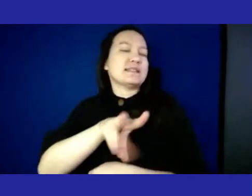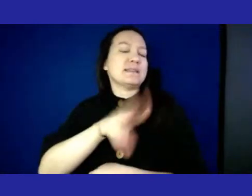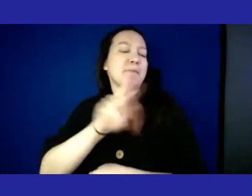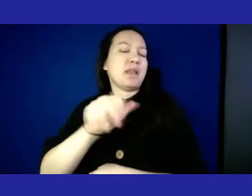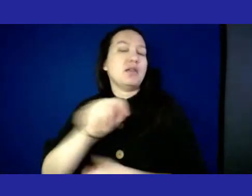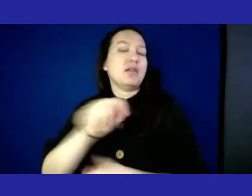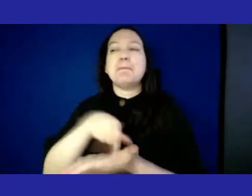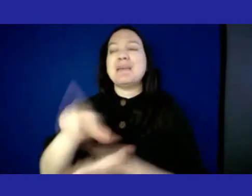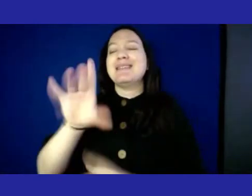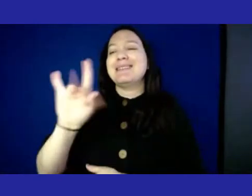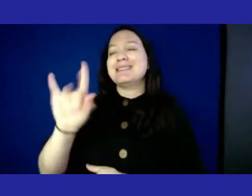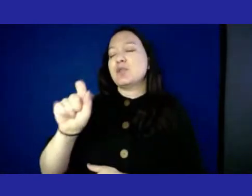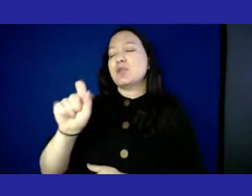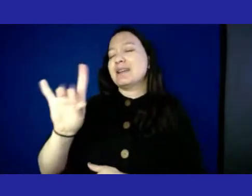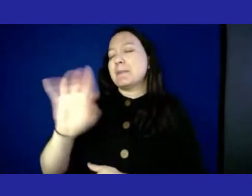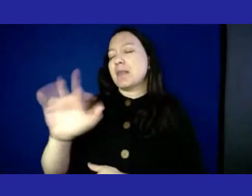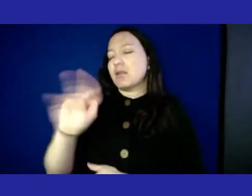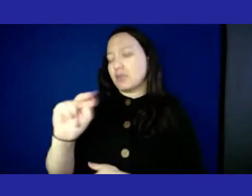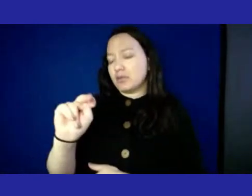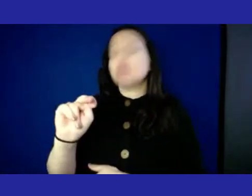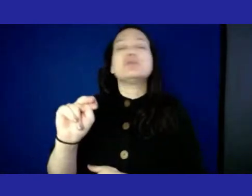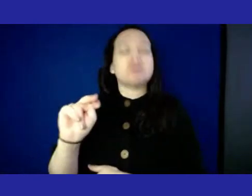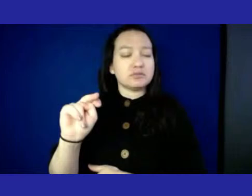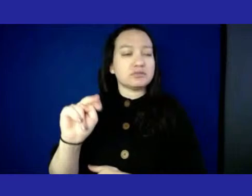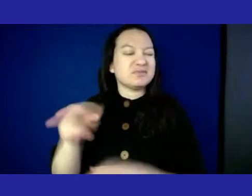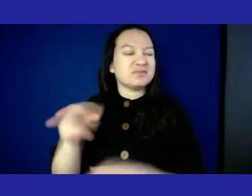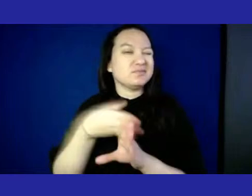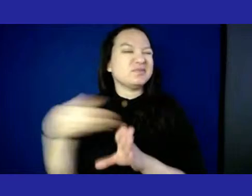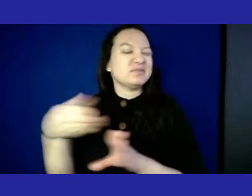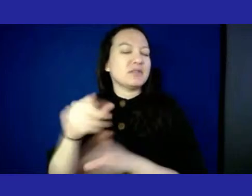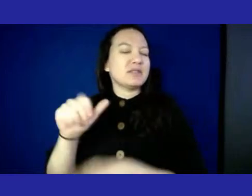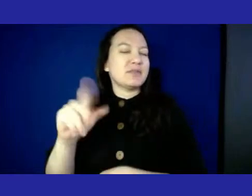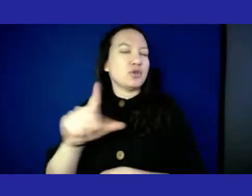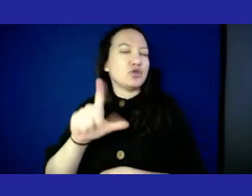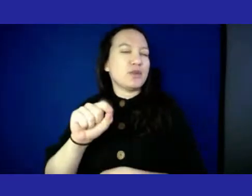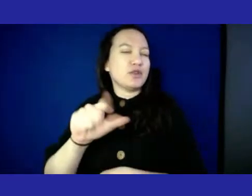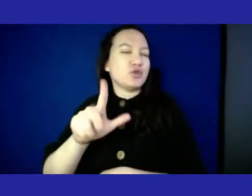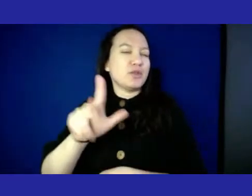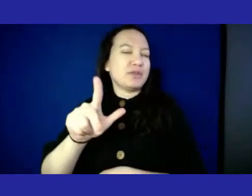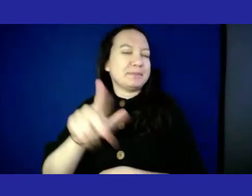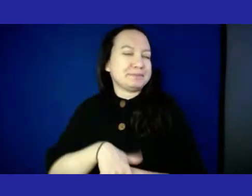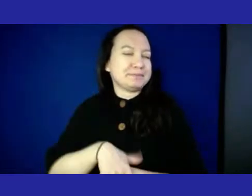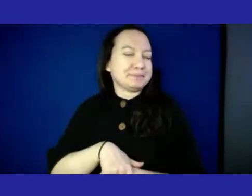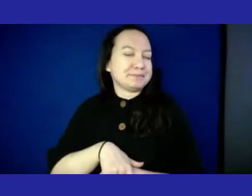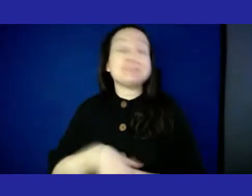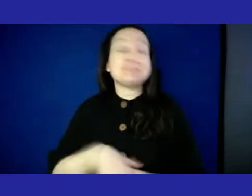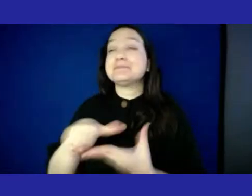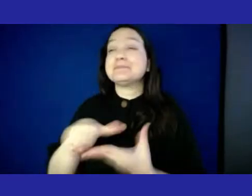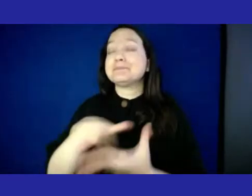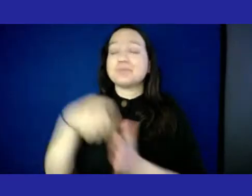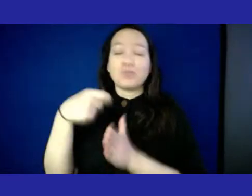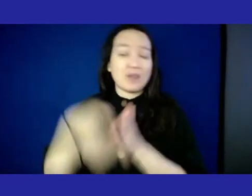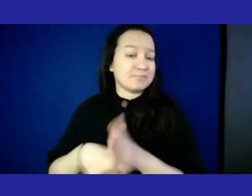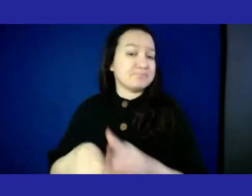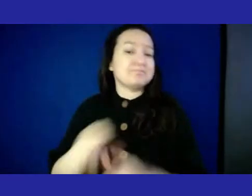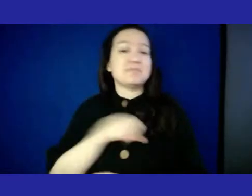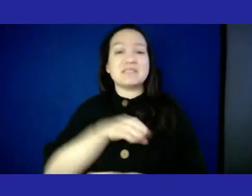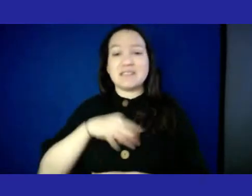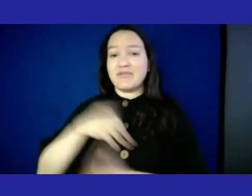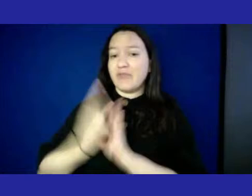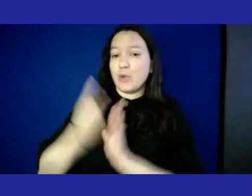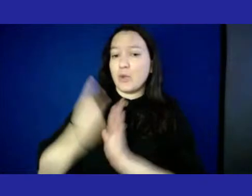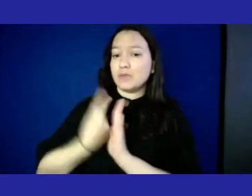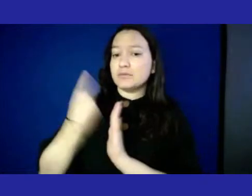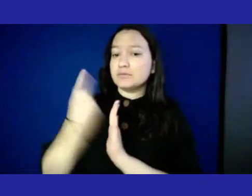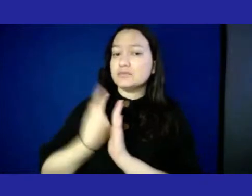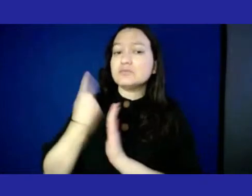out $18.8 million through September 2023. The contract prices staff on an hourly basis,